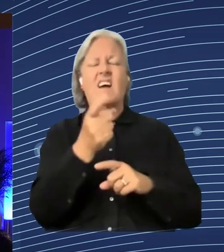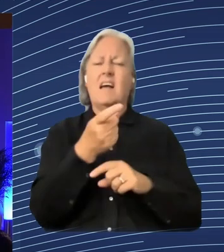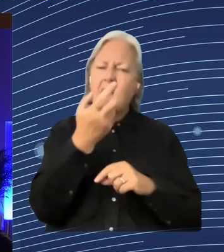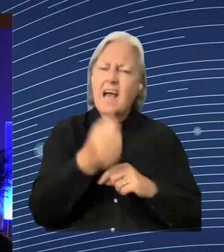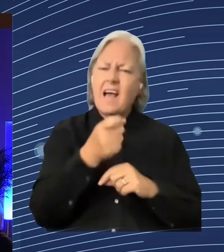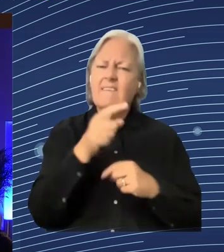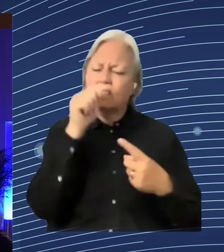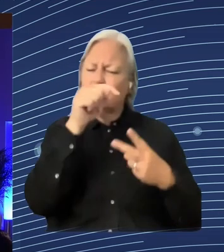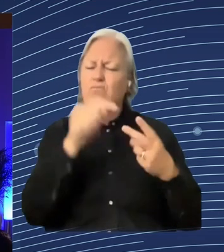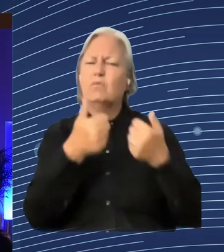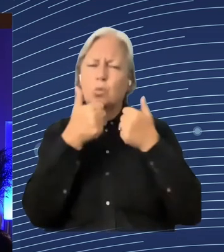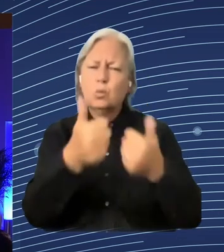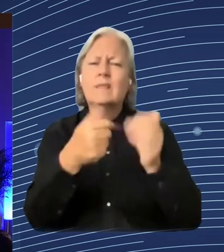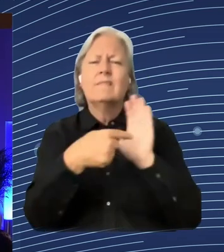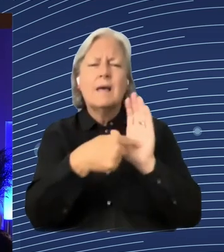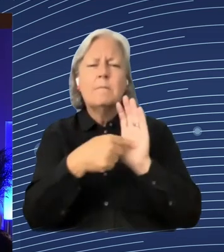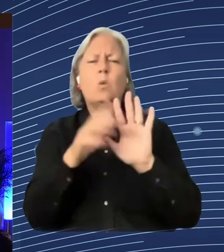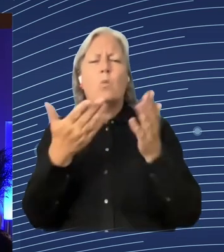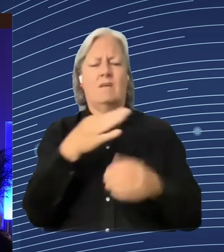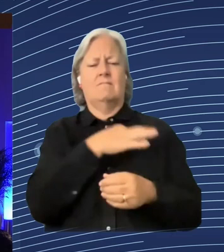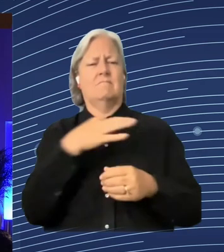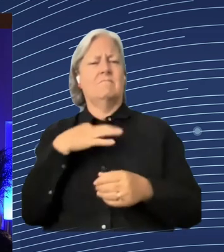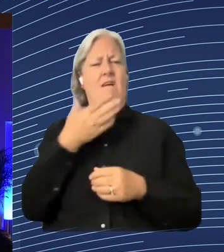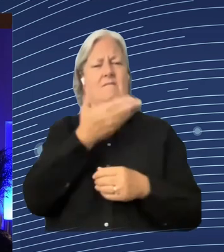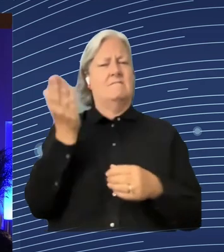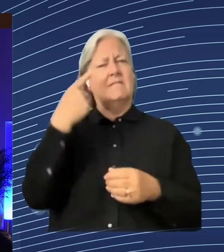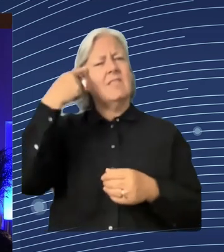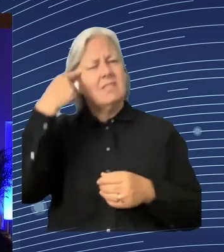staff actually thinks about it. Bart had that as well.